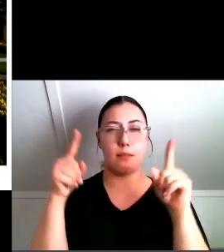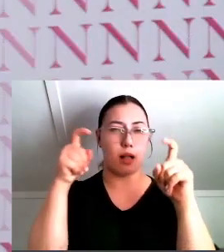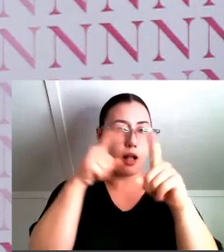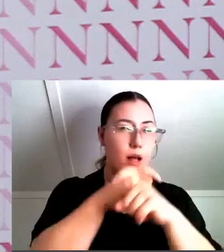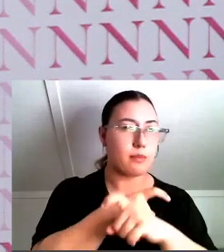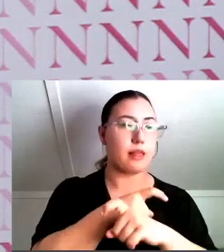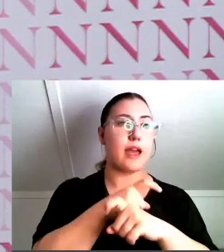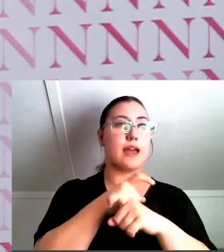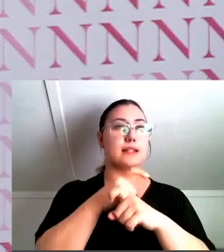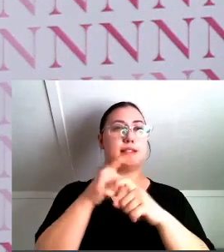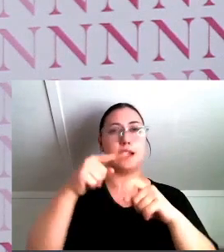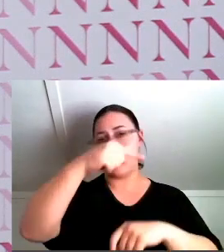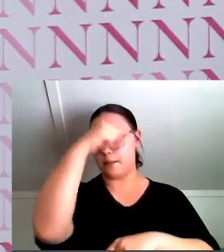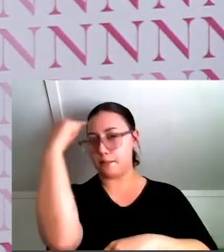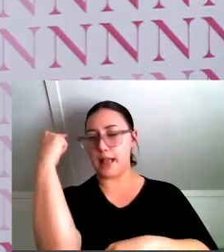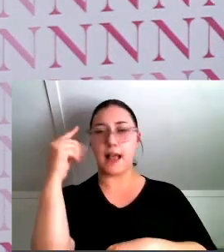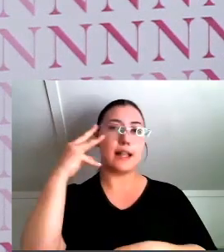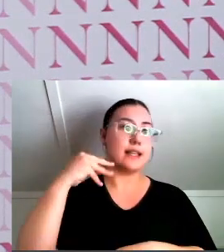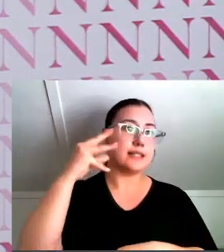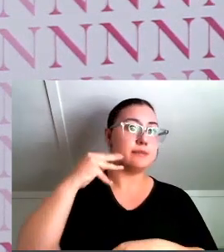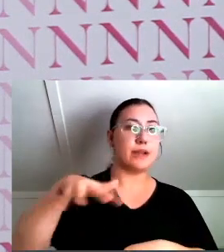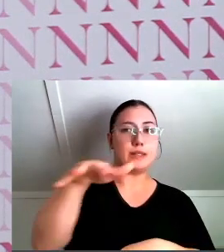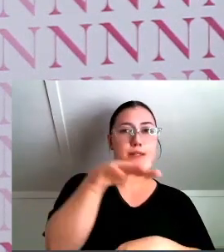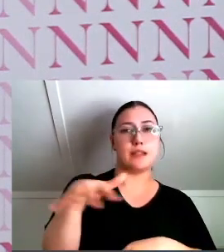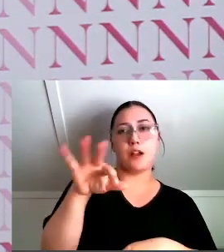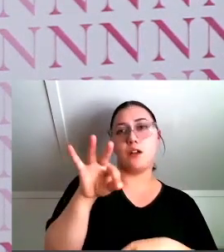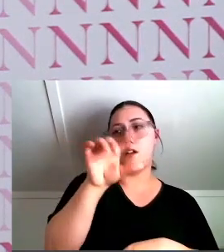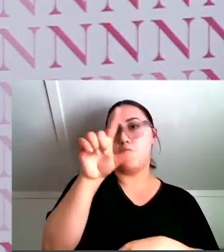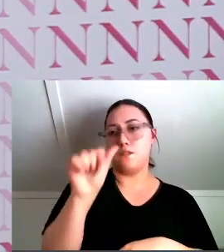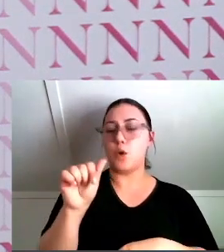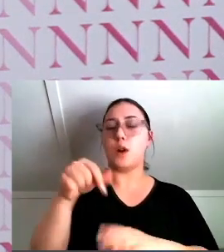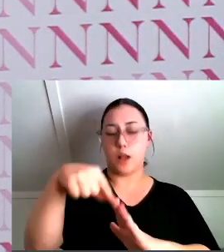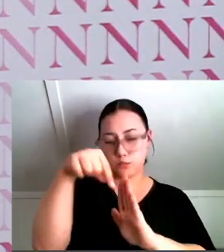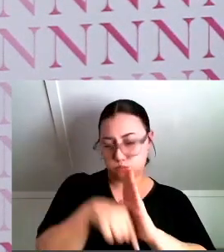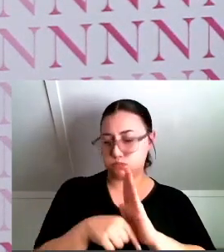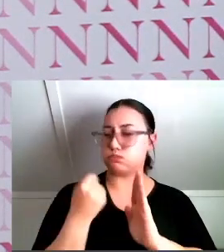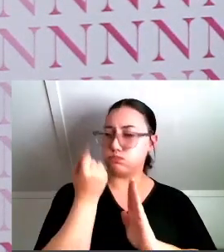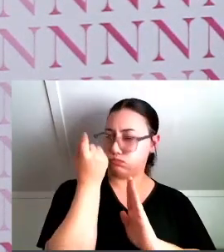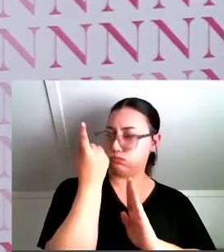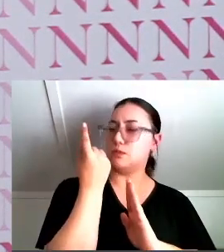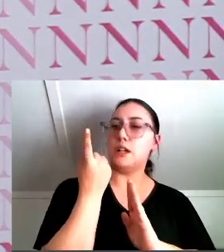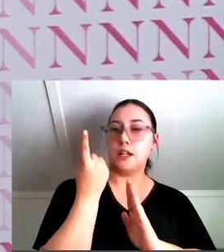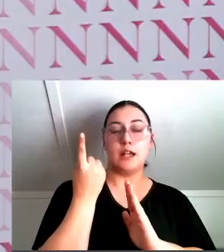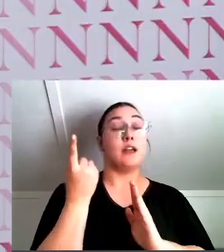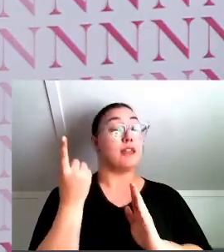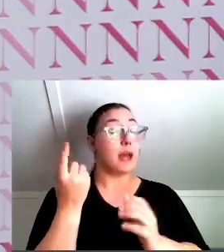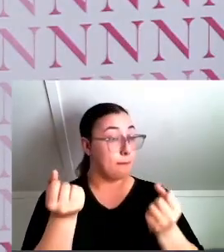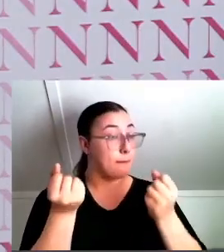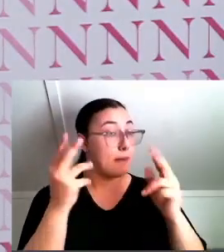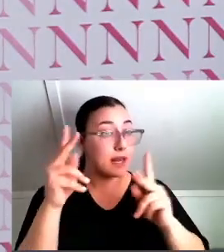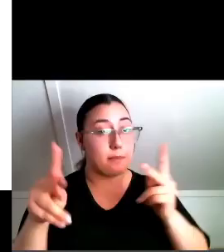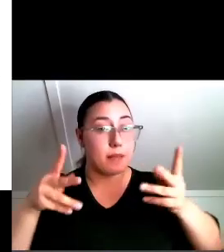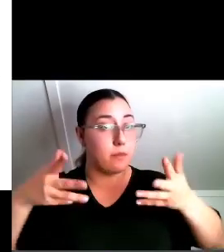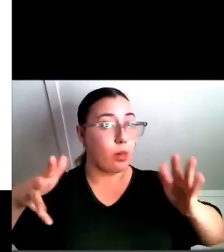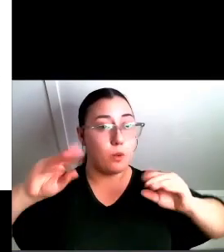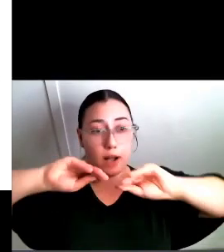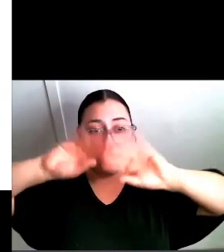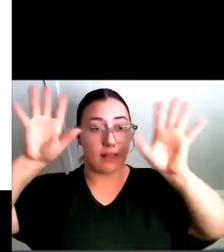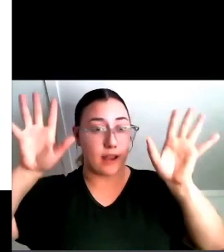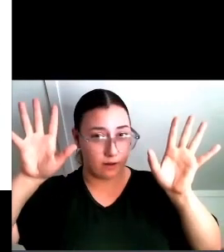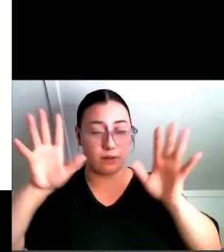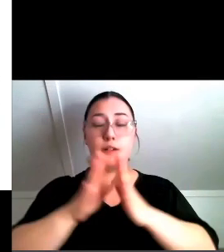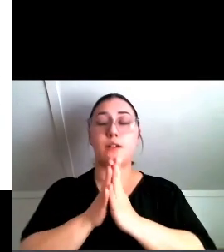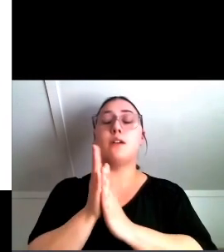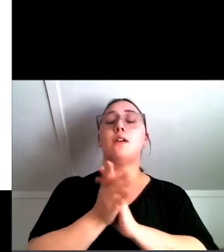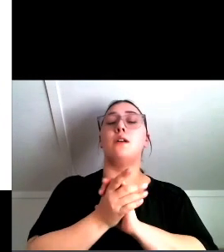experience that shaped Central Florida, something that is clear to many people. Over time, as using my classroom as